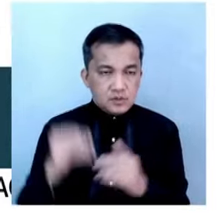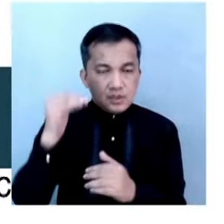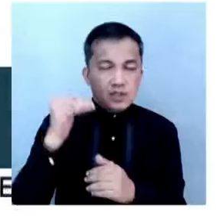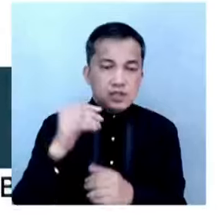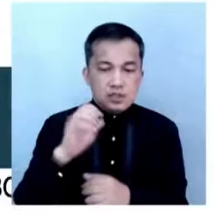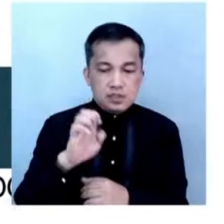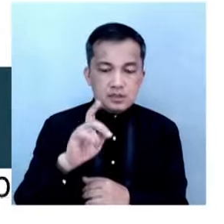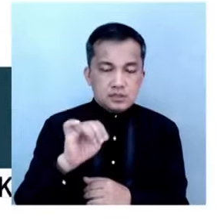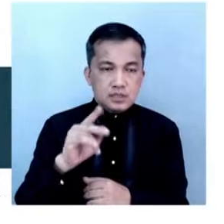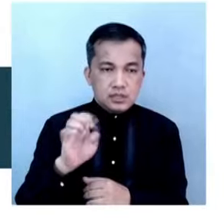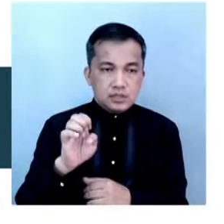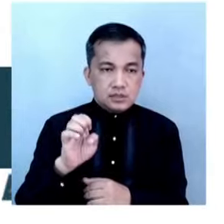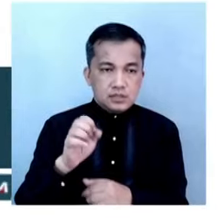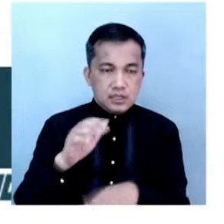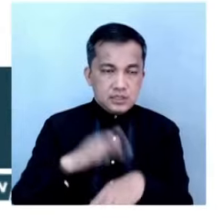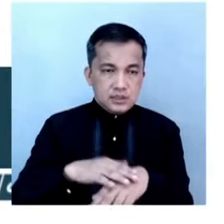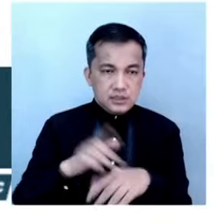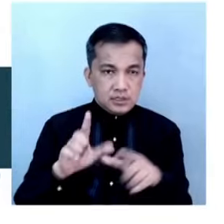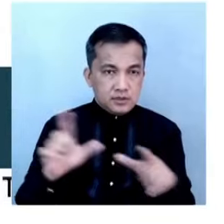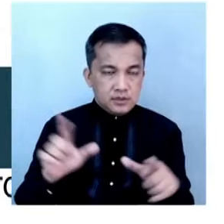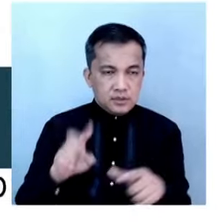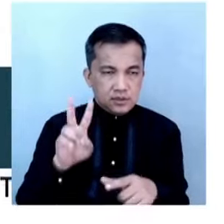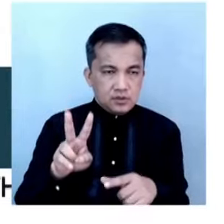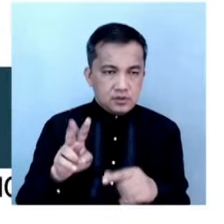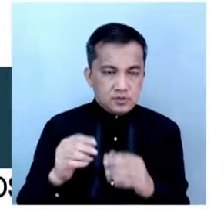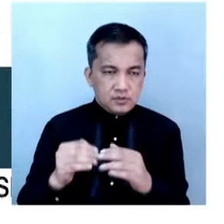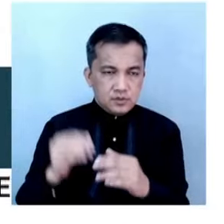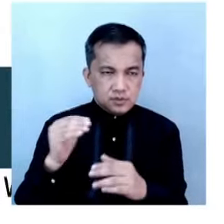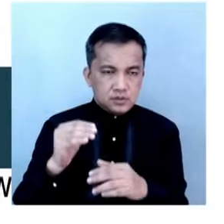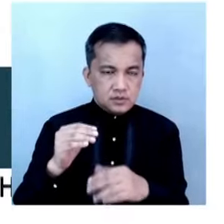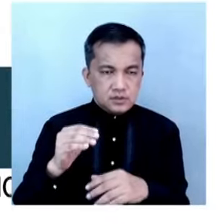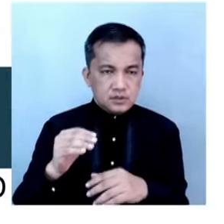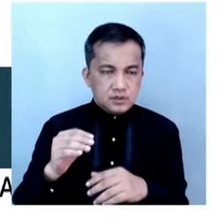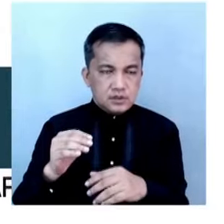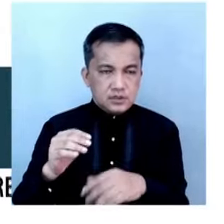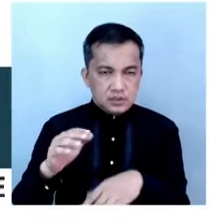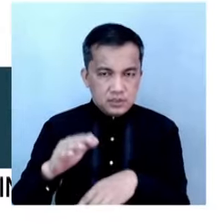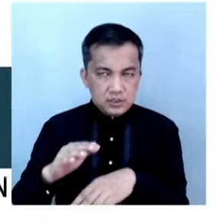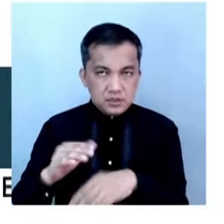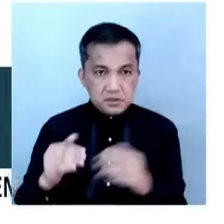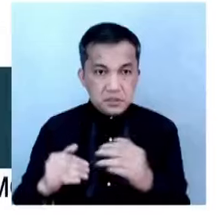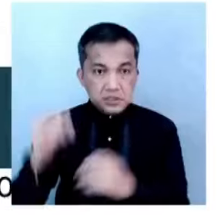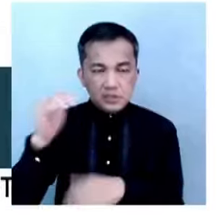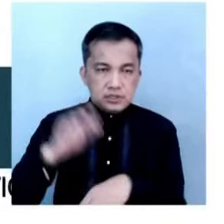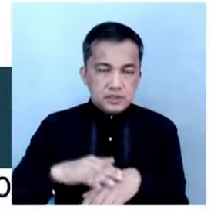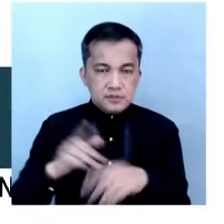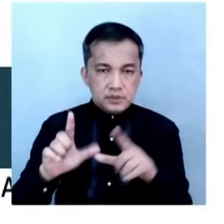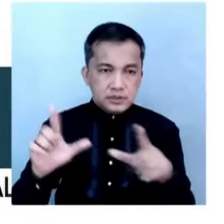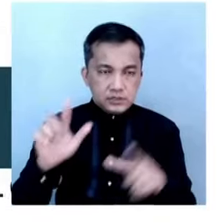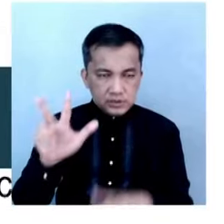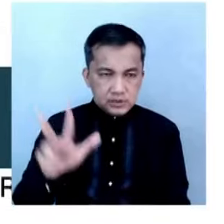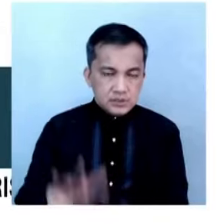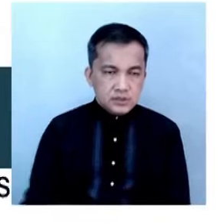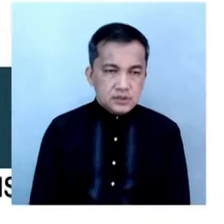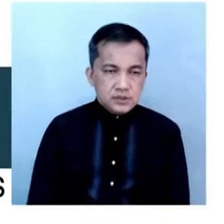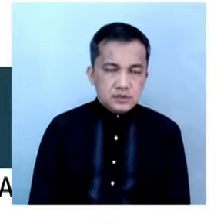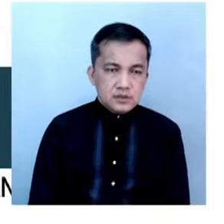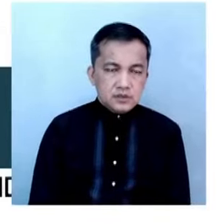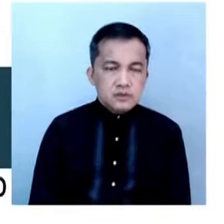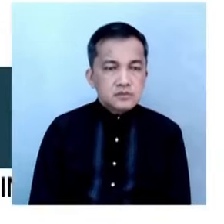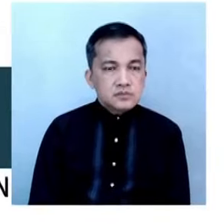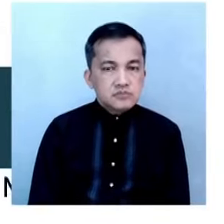so at alert level 2, pwede po nating itaas to alert level 3. In the sense na significantly or